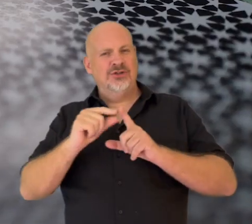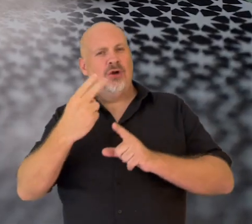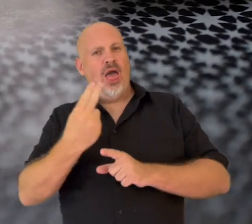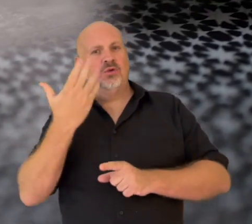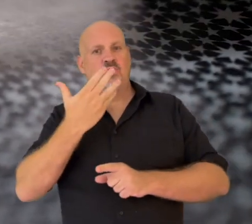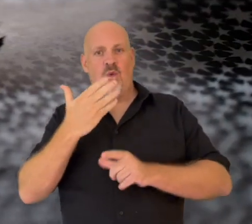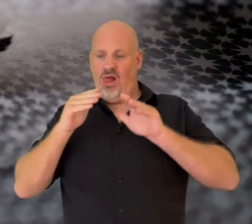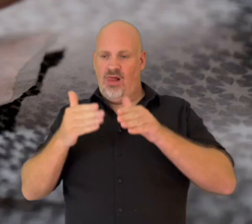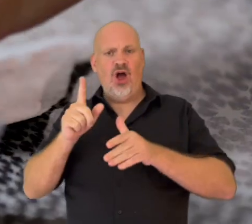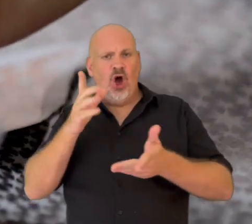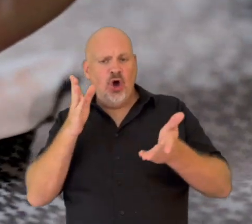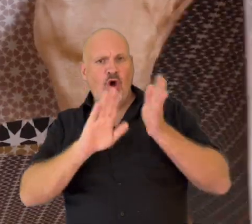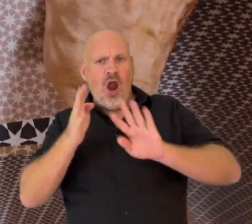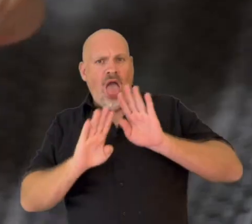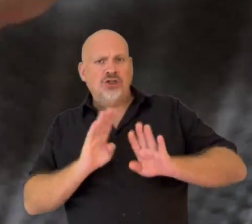on collage.